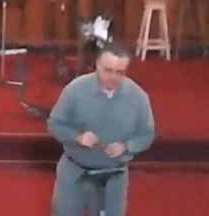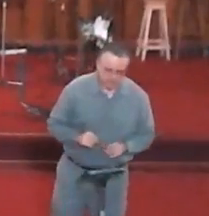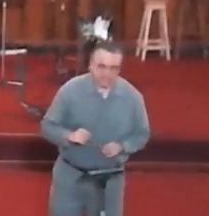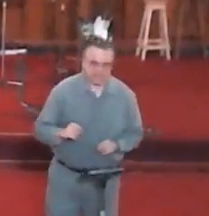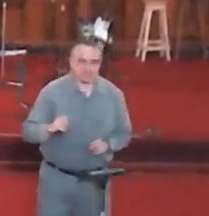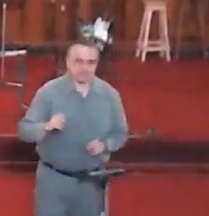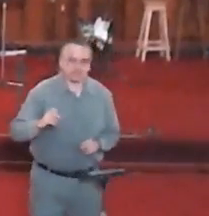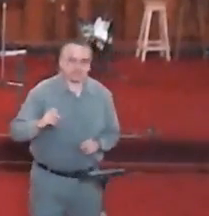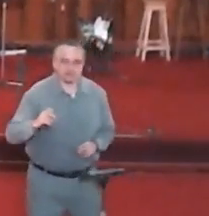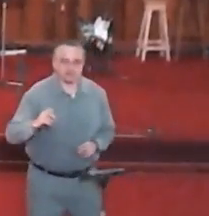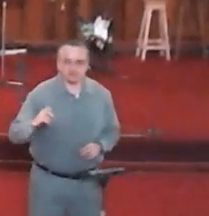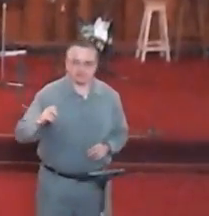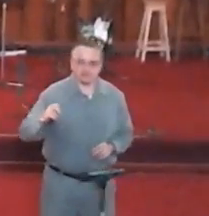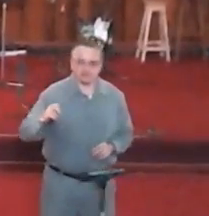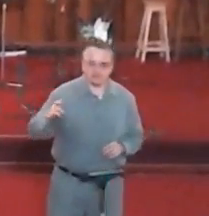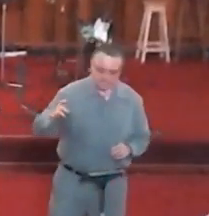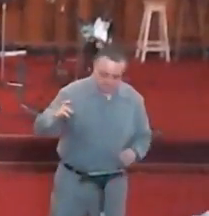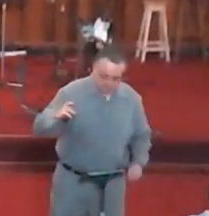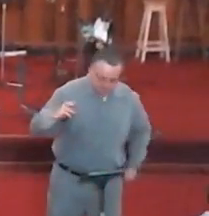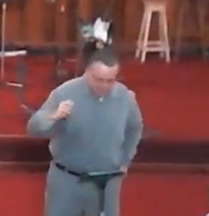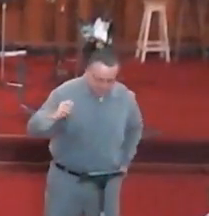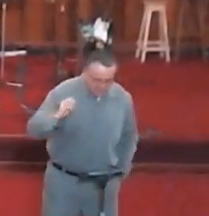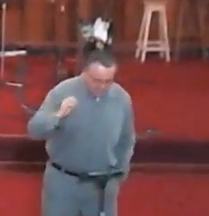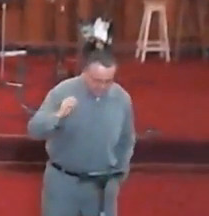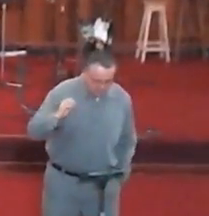from Romans chapter 6.